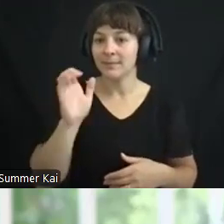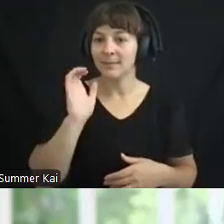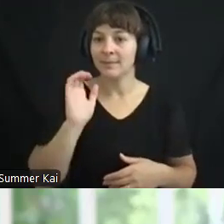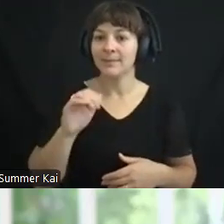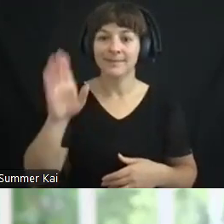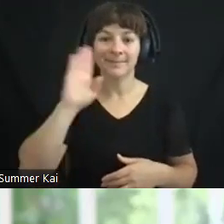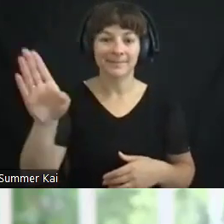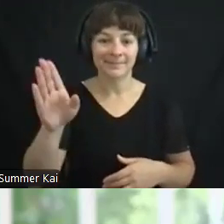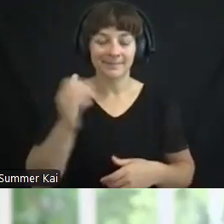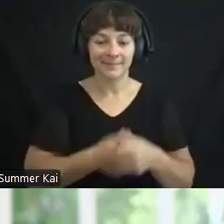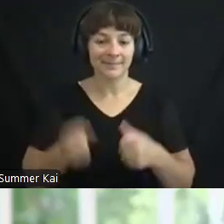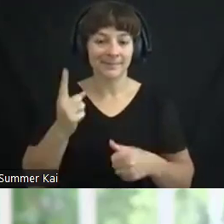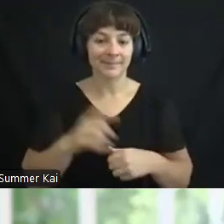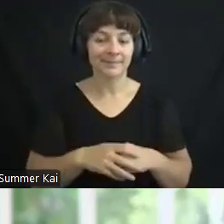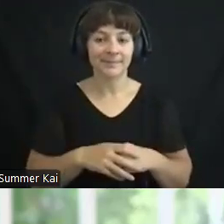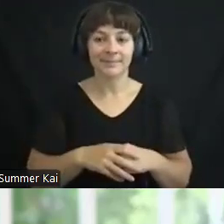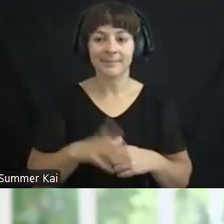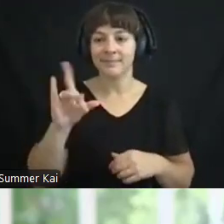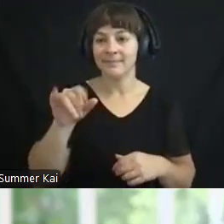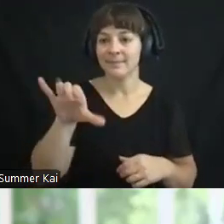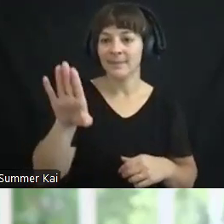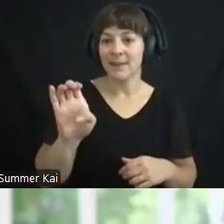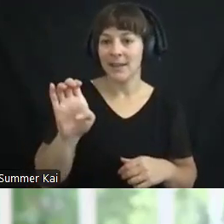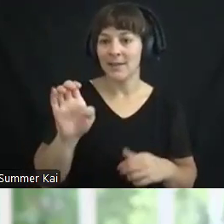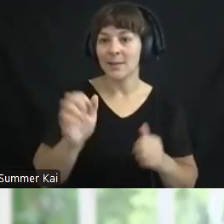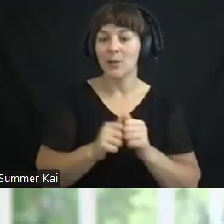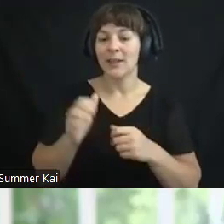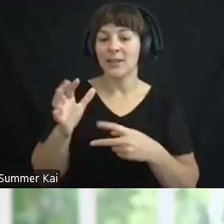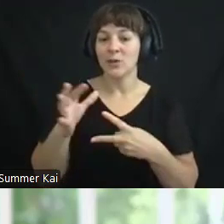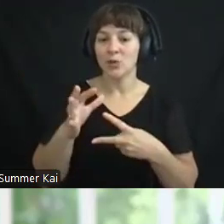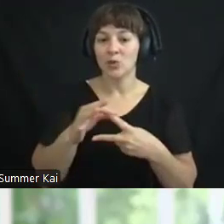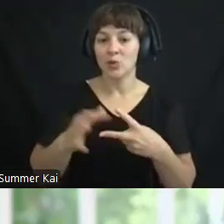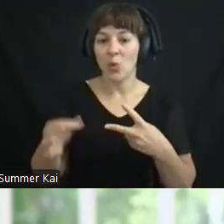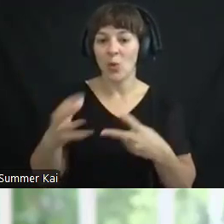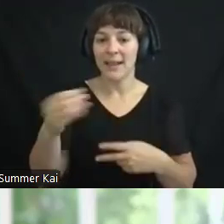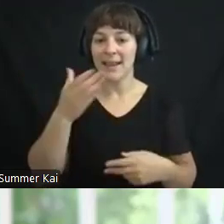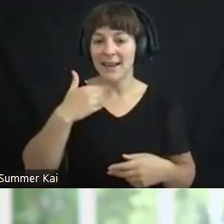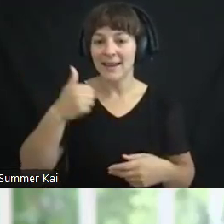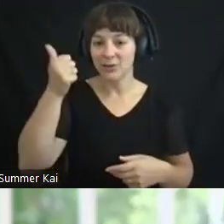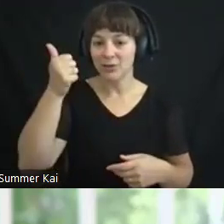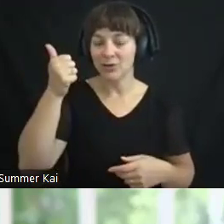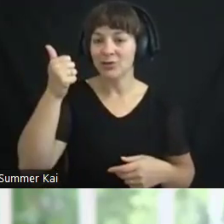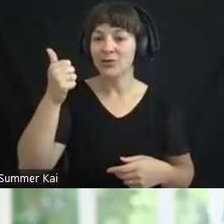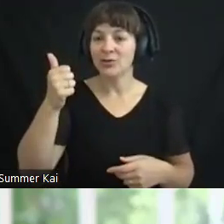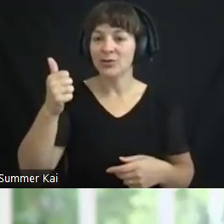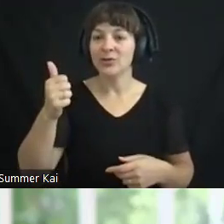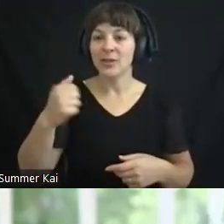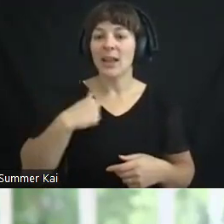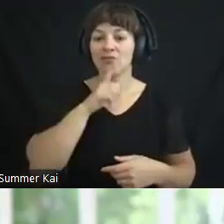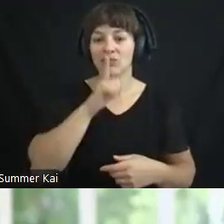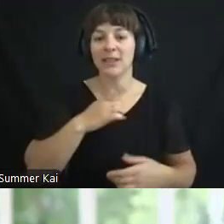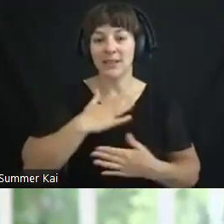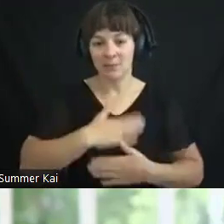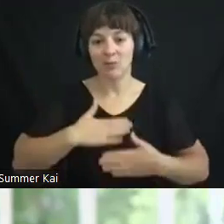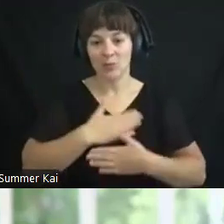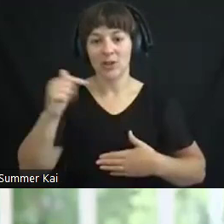Hi, folks. Debbie Toth with Choice in Aging. I really appreciate this